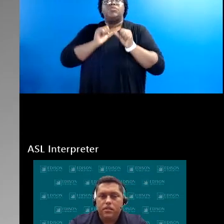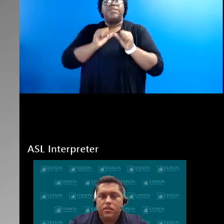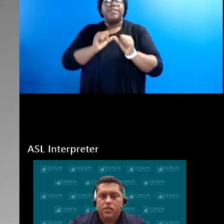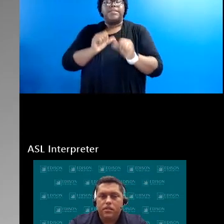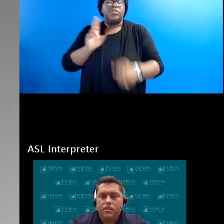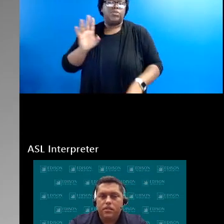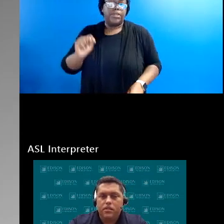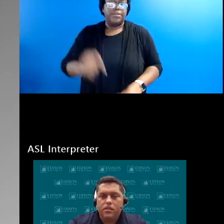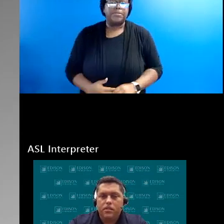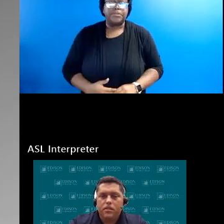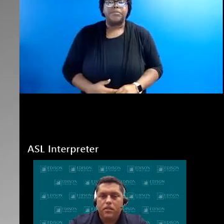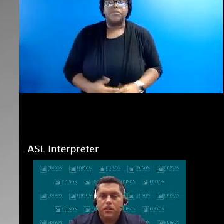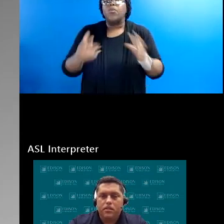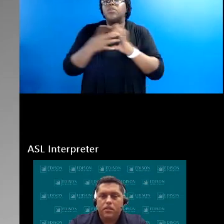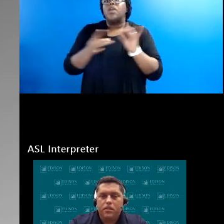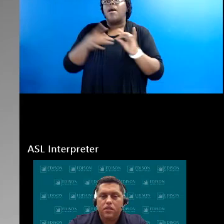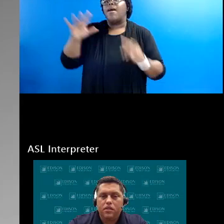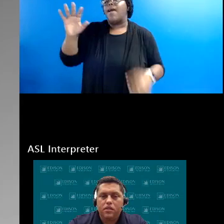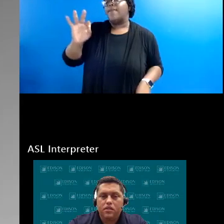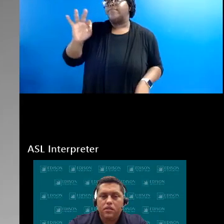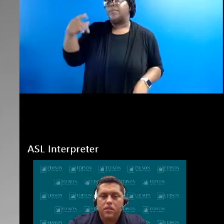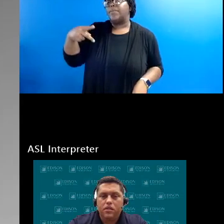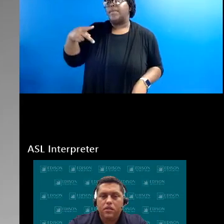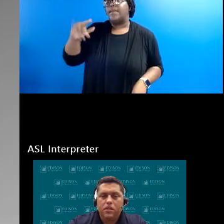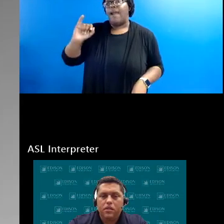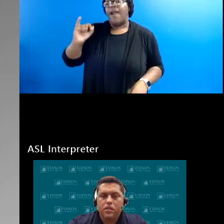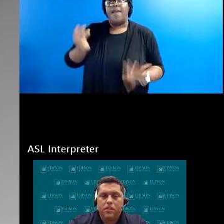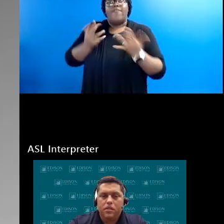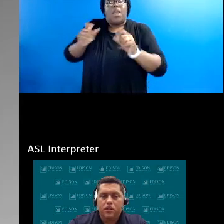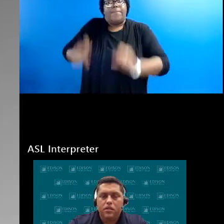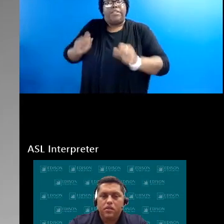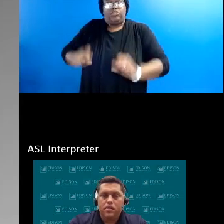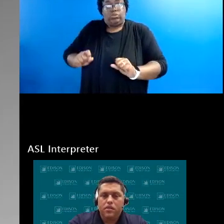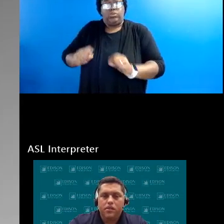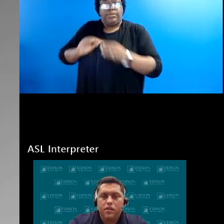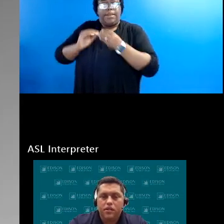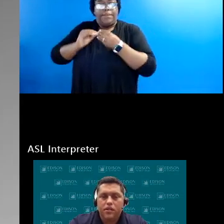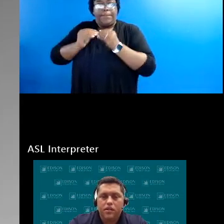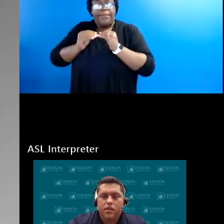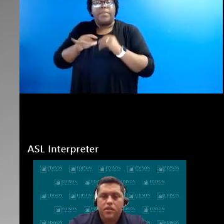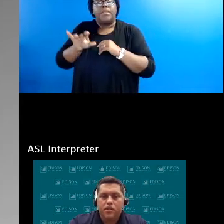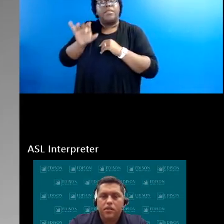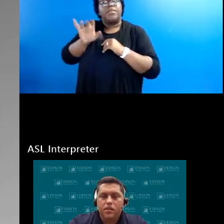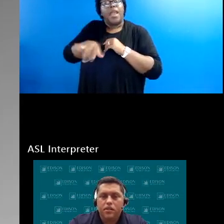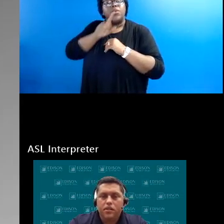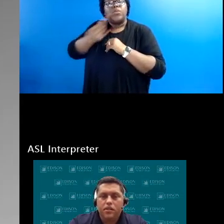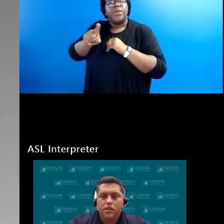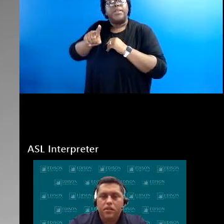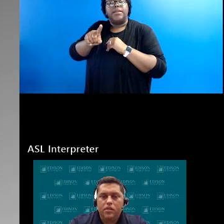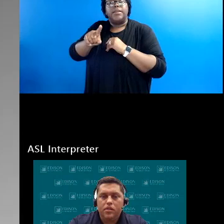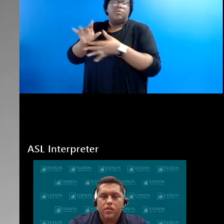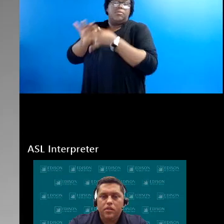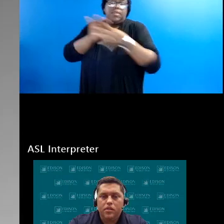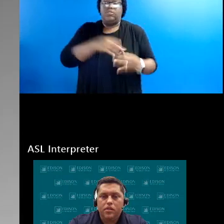So let me talk about the Fire Potential Index, which Ted hit on. This actually also goes back to what Paul was talking